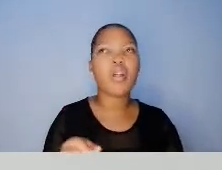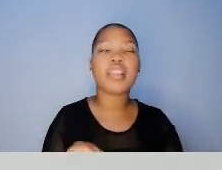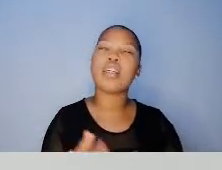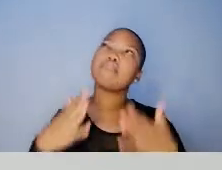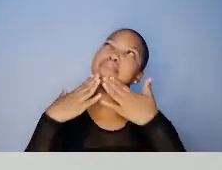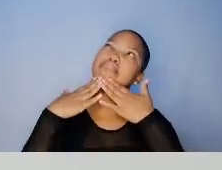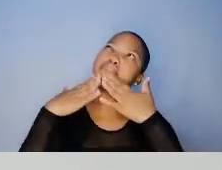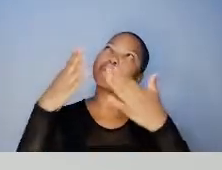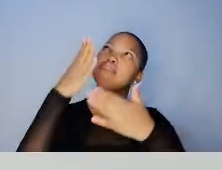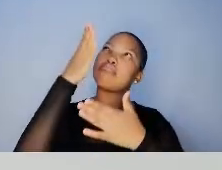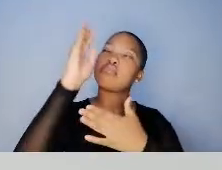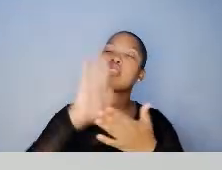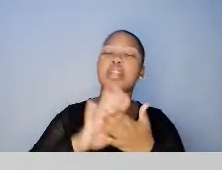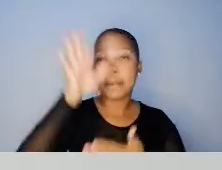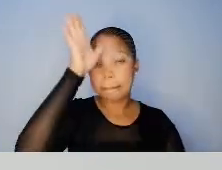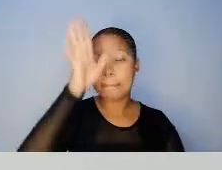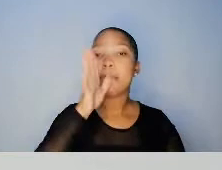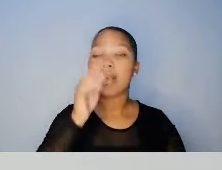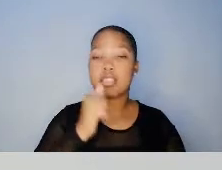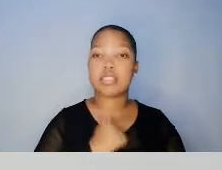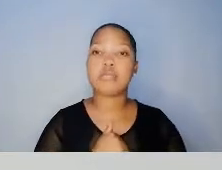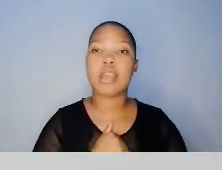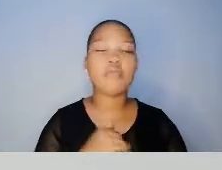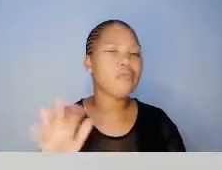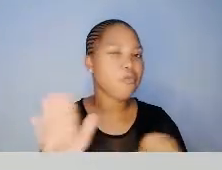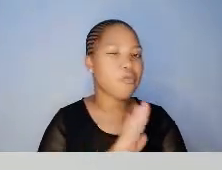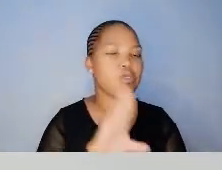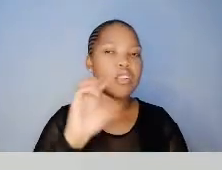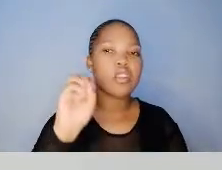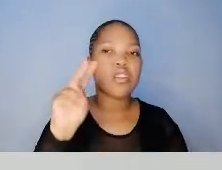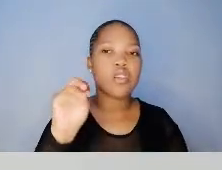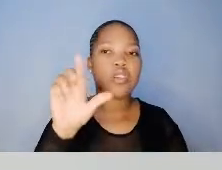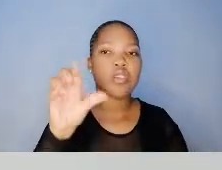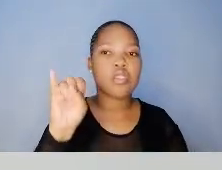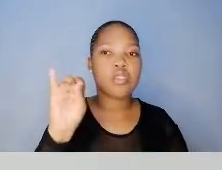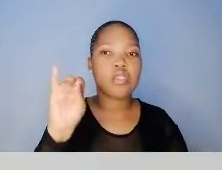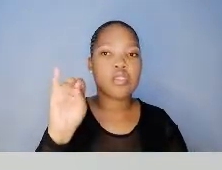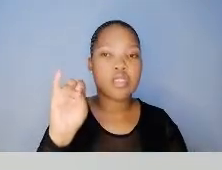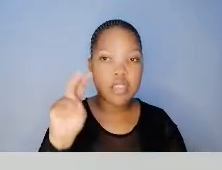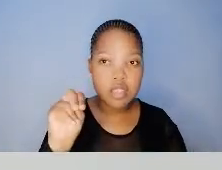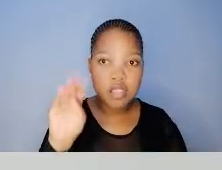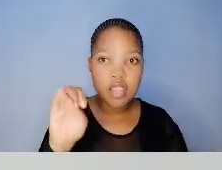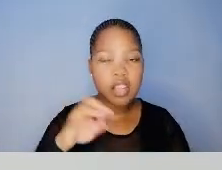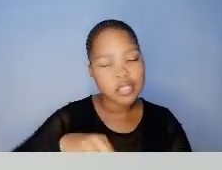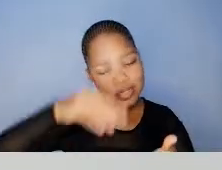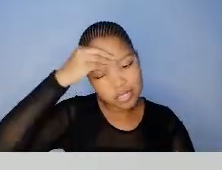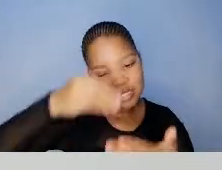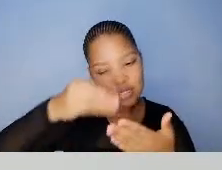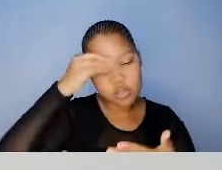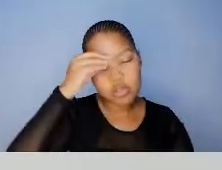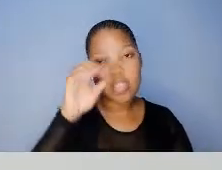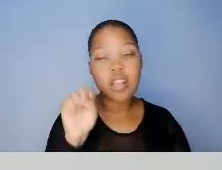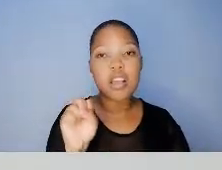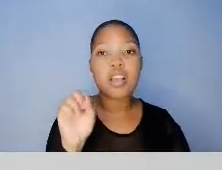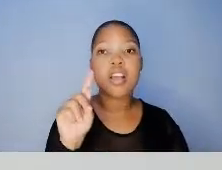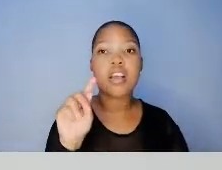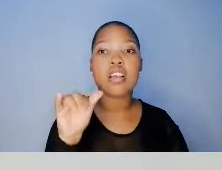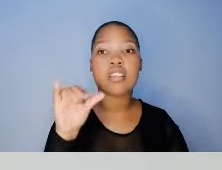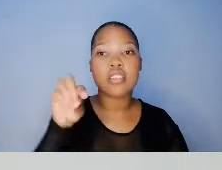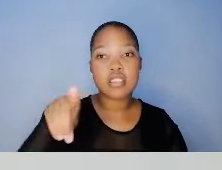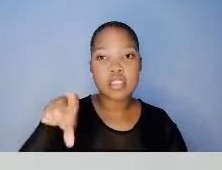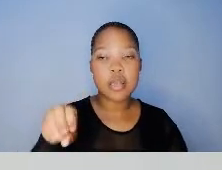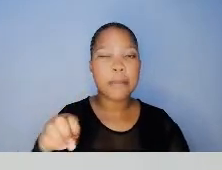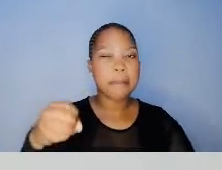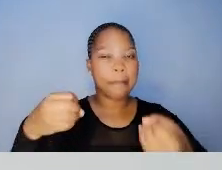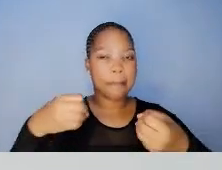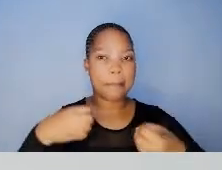and my parents, you know. So it was fully online learning, and then we were learning Skype. We